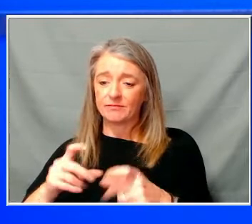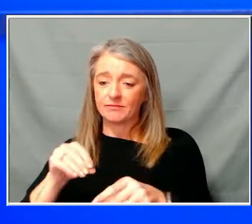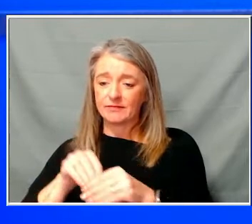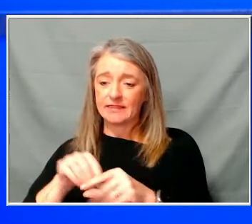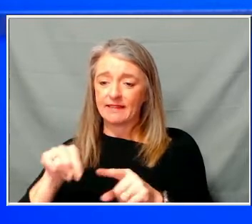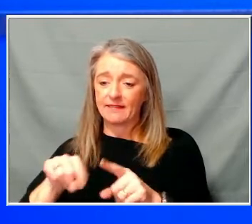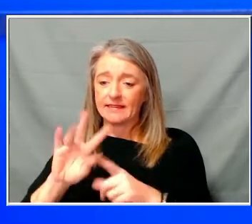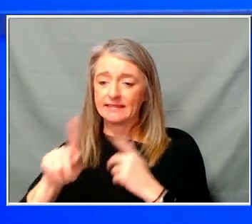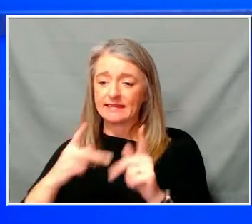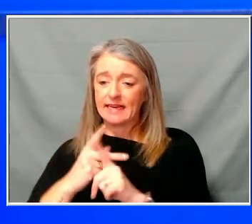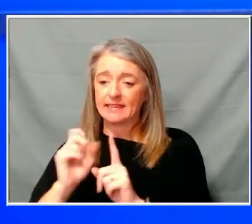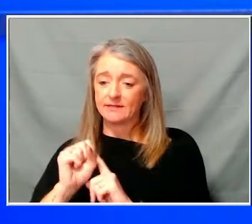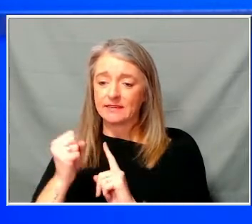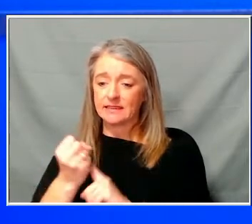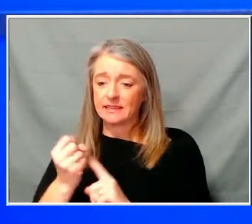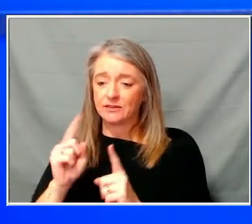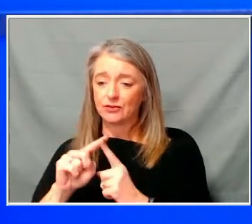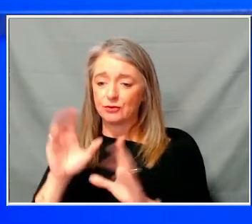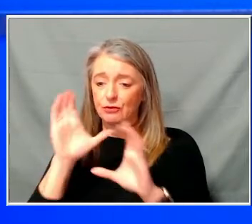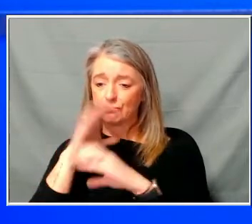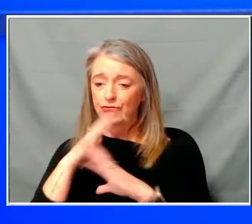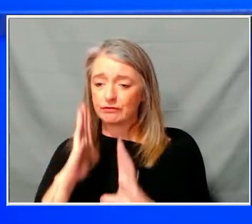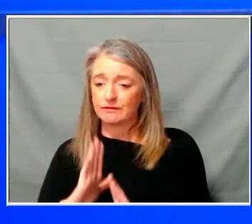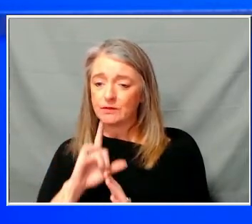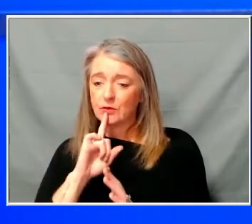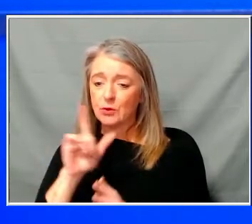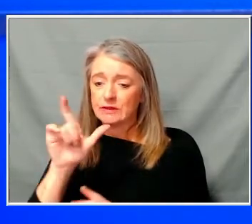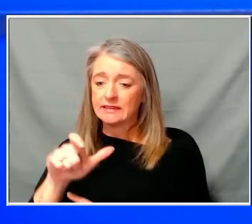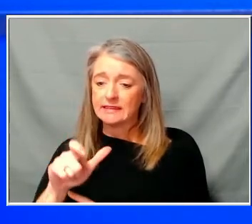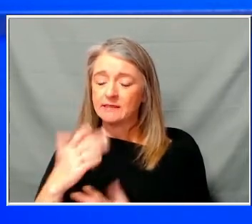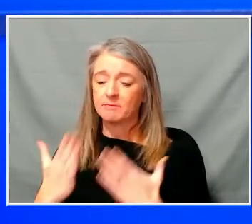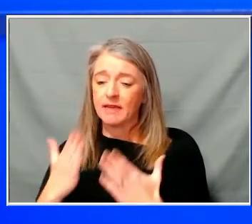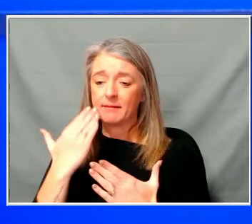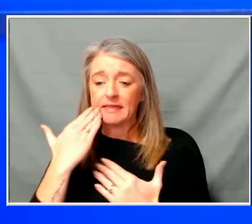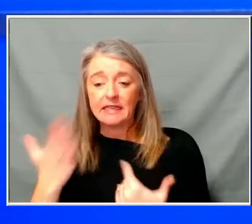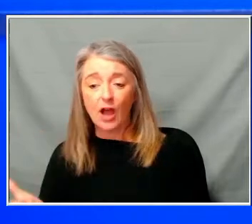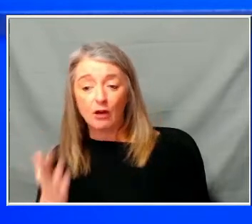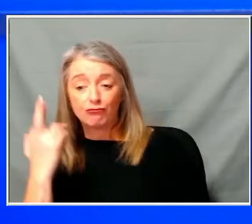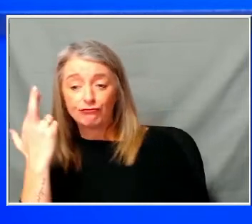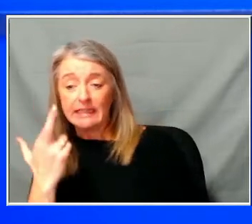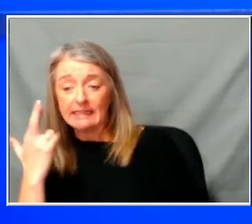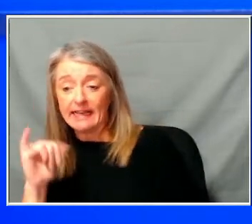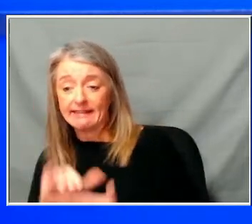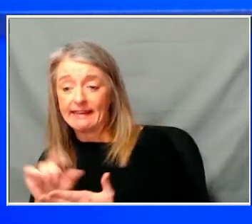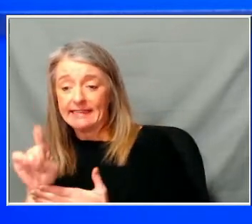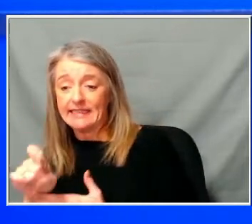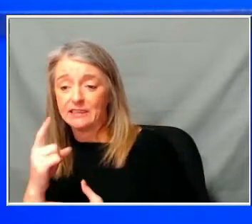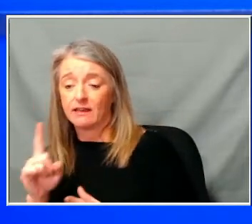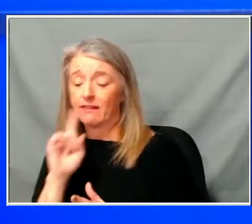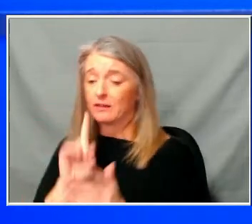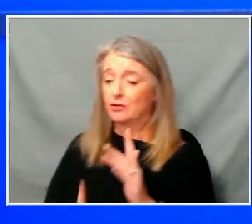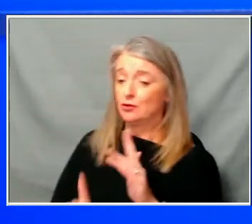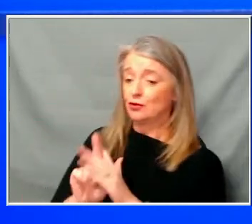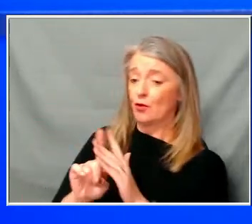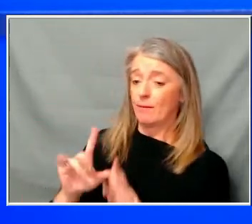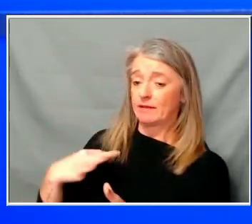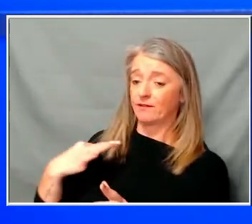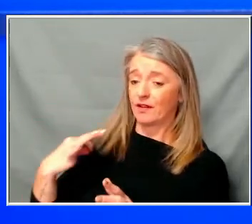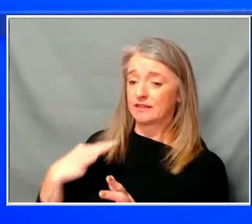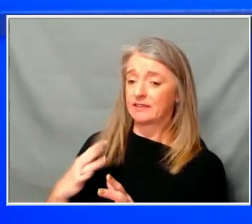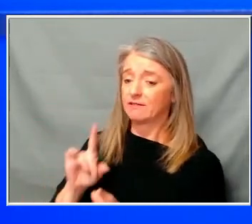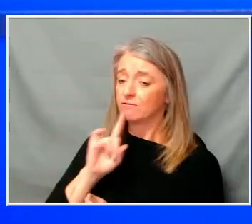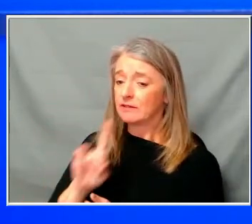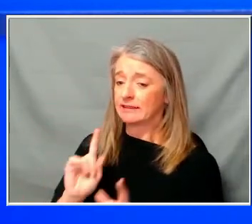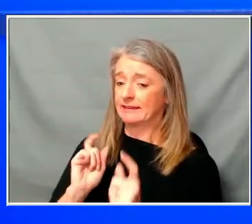this to a stranger who's in need and might not even know that they're in need in that moment until you show up as that volunteer, that's a gift